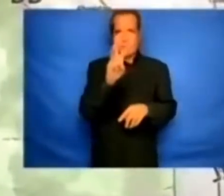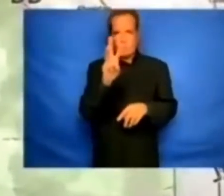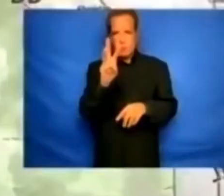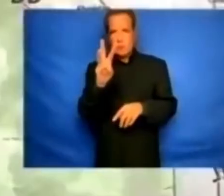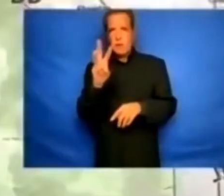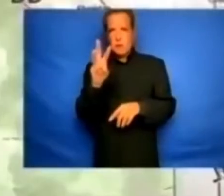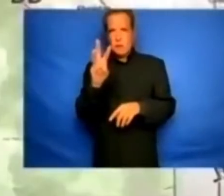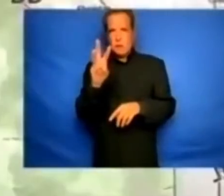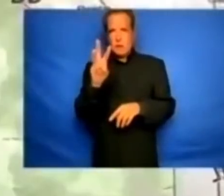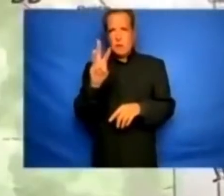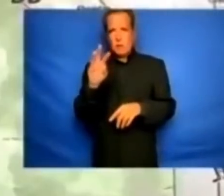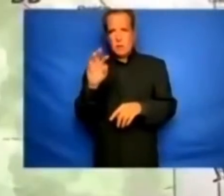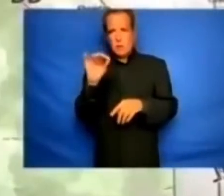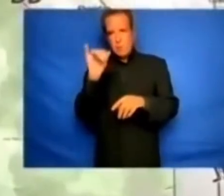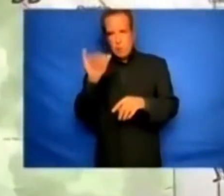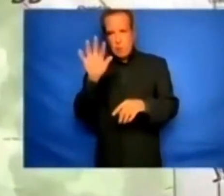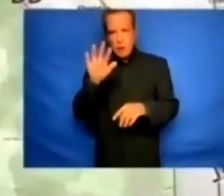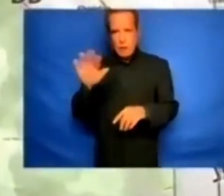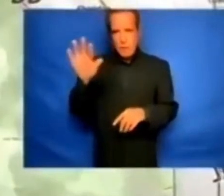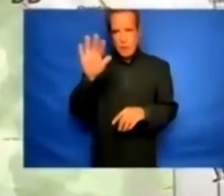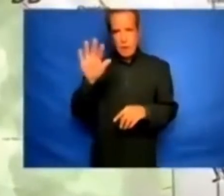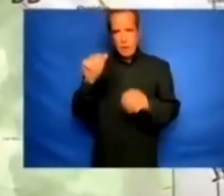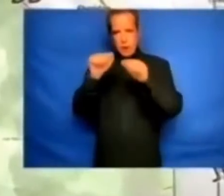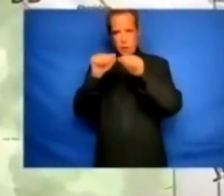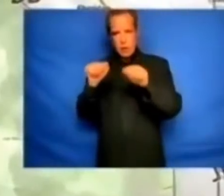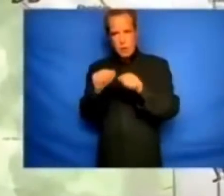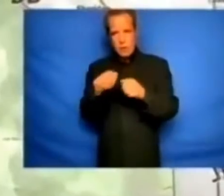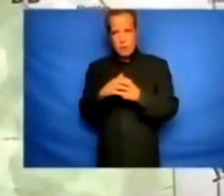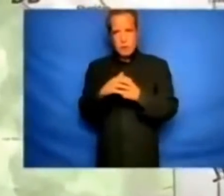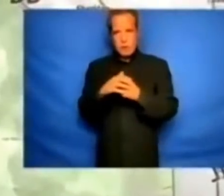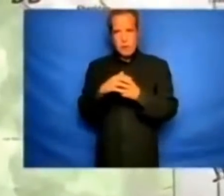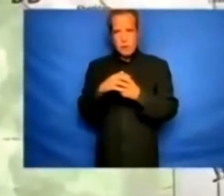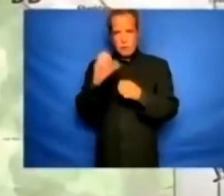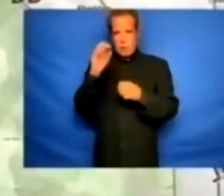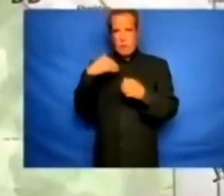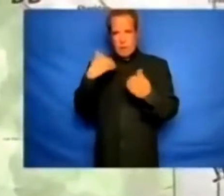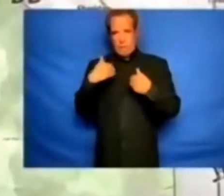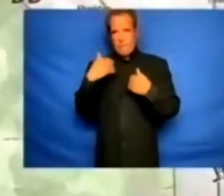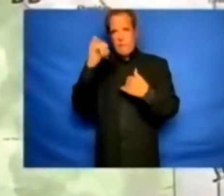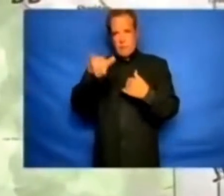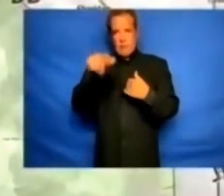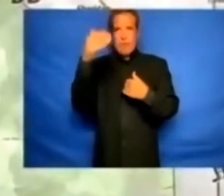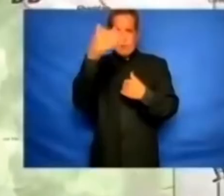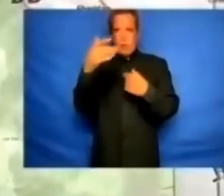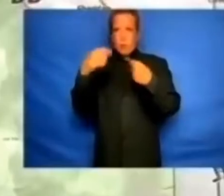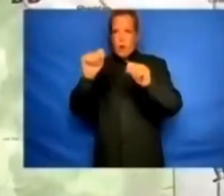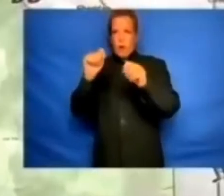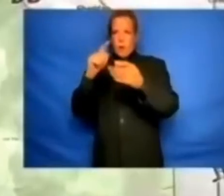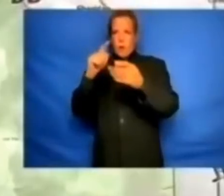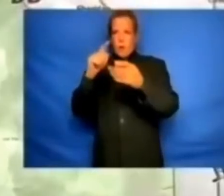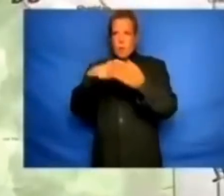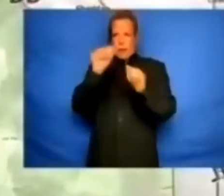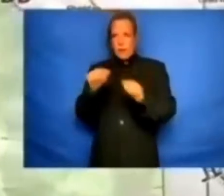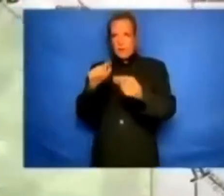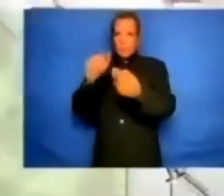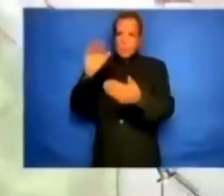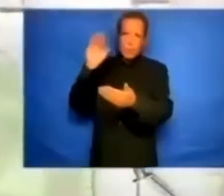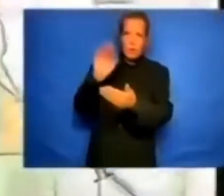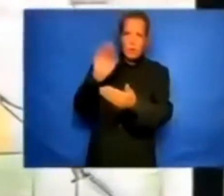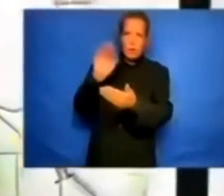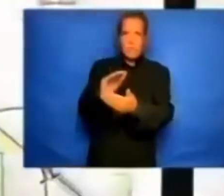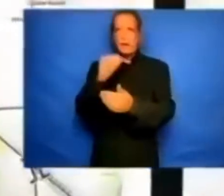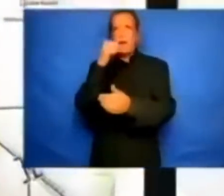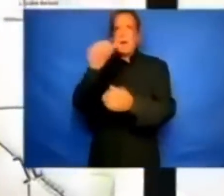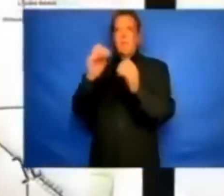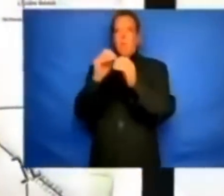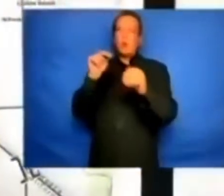being away from any kind of support services. So we've got them out here trying to do what they can to cut off any heat from any further northerly